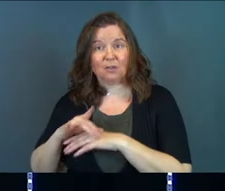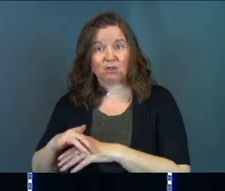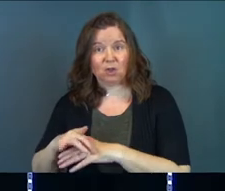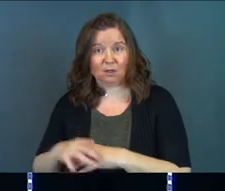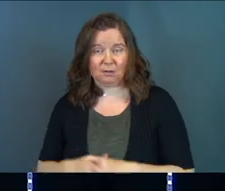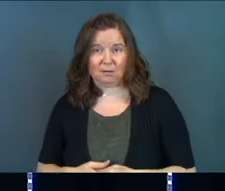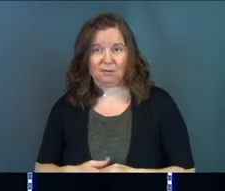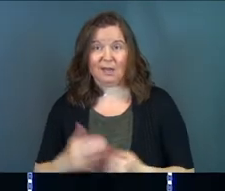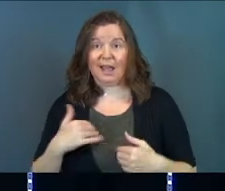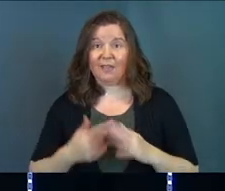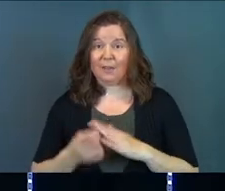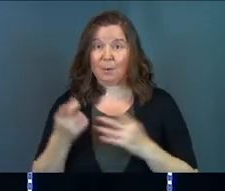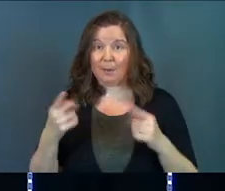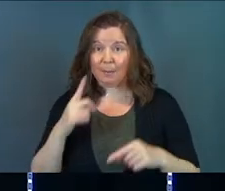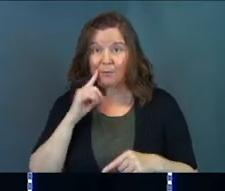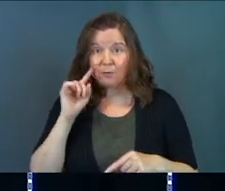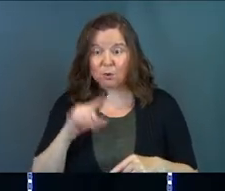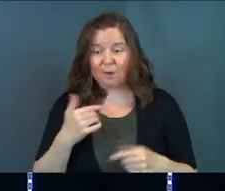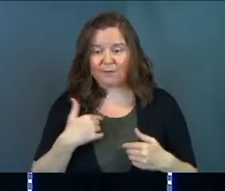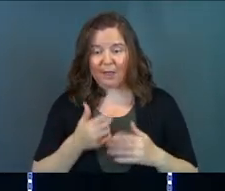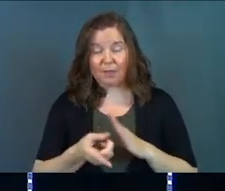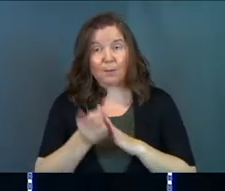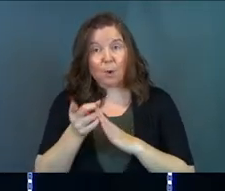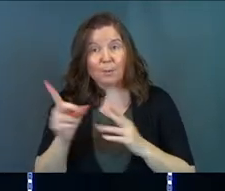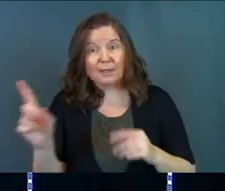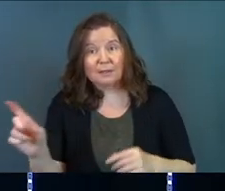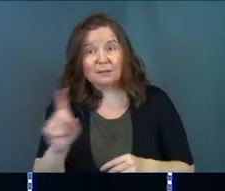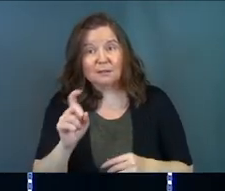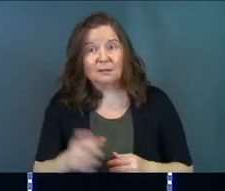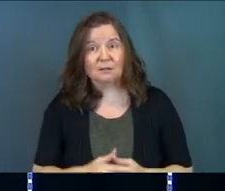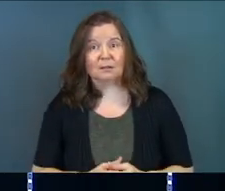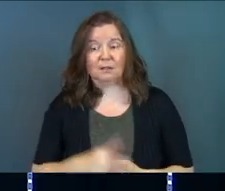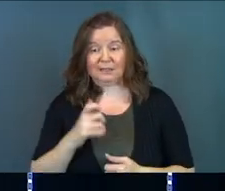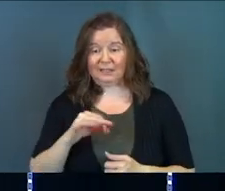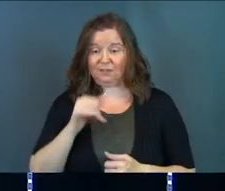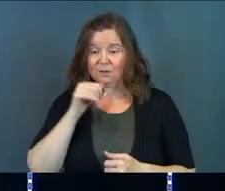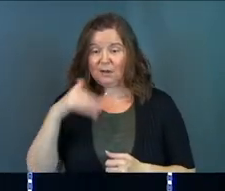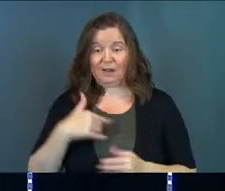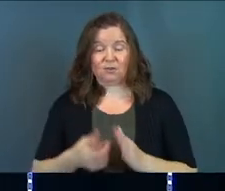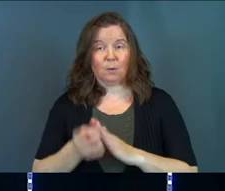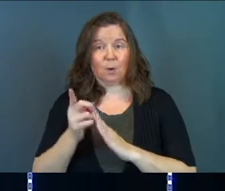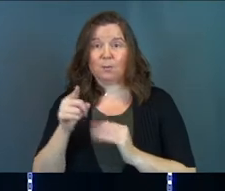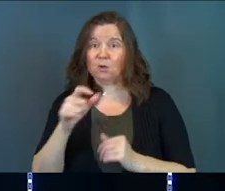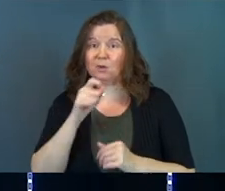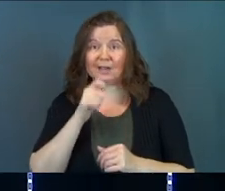earth. Has that moment happened for you? Have you had your moment? Because if you haven't